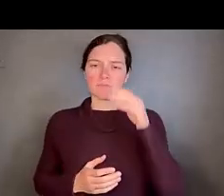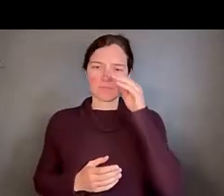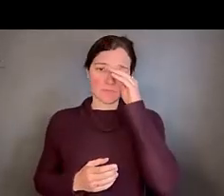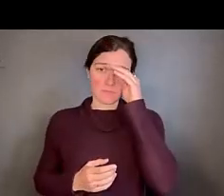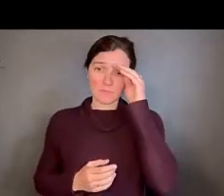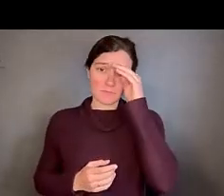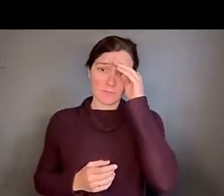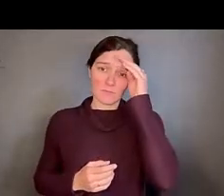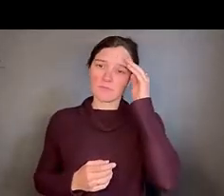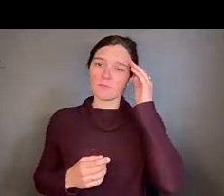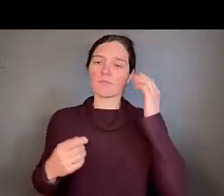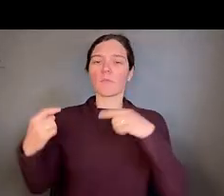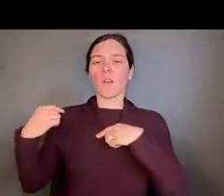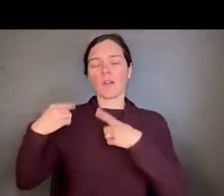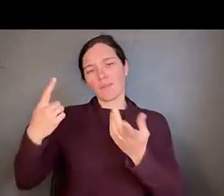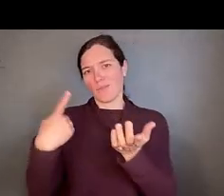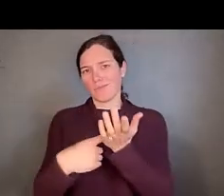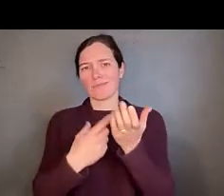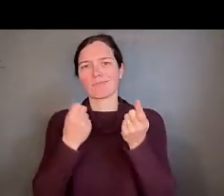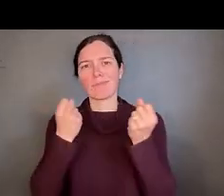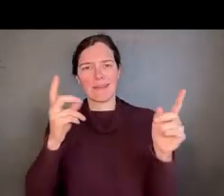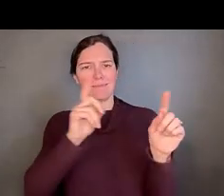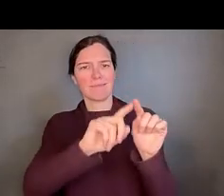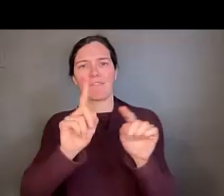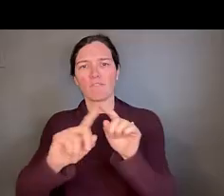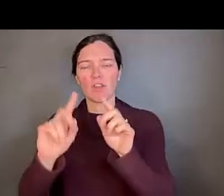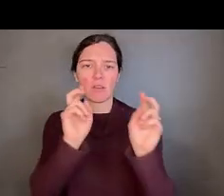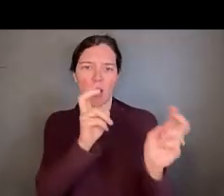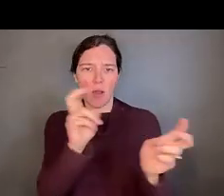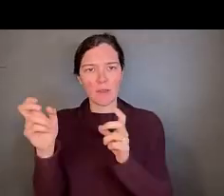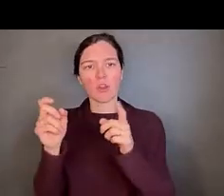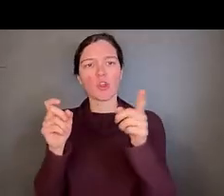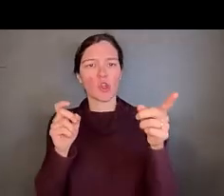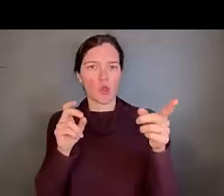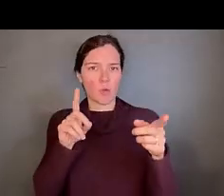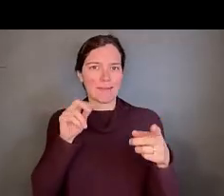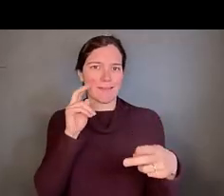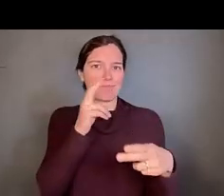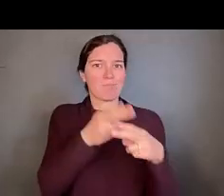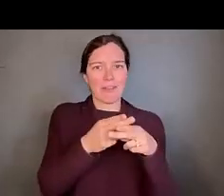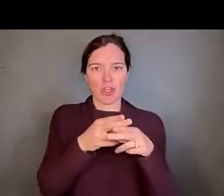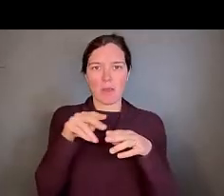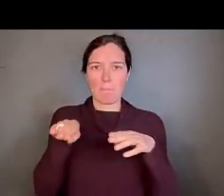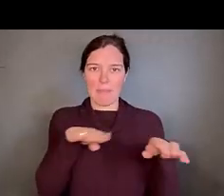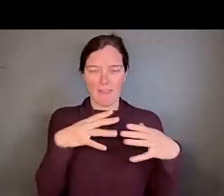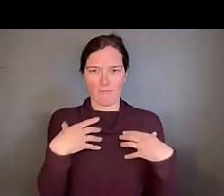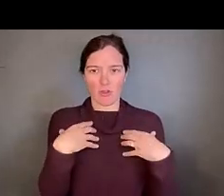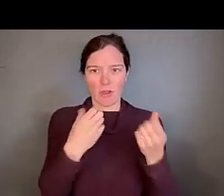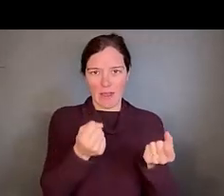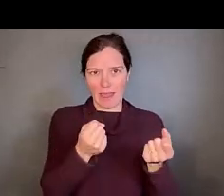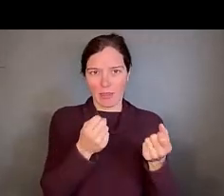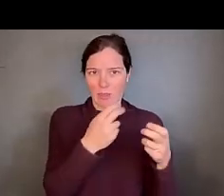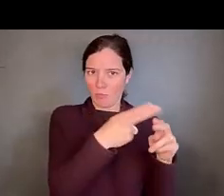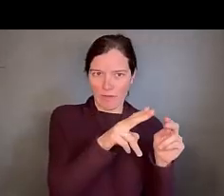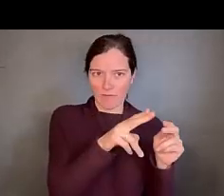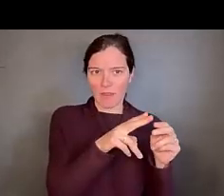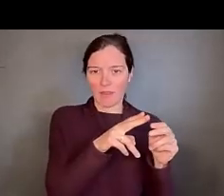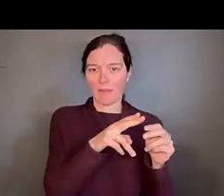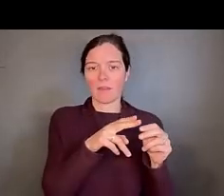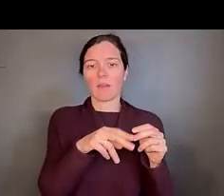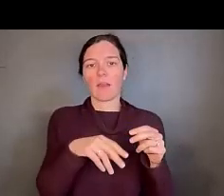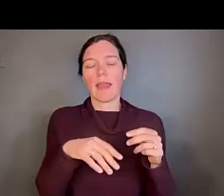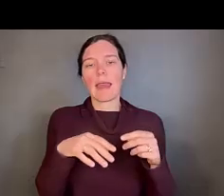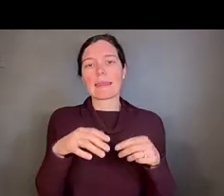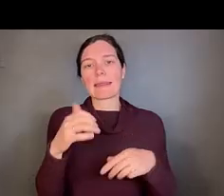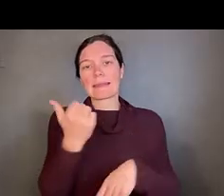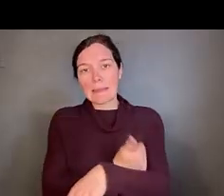about a lot of topics, and you've mentioned behavioral health, although in passing. And then, of course, we have substance